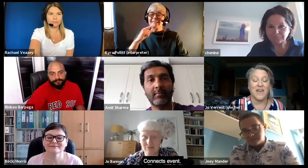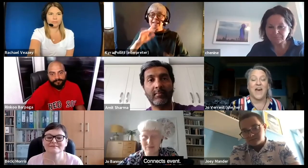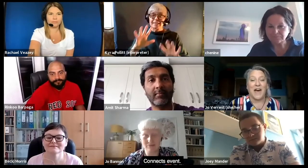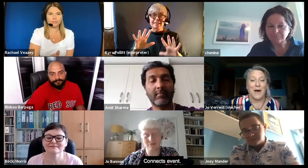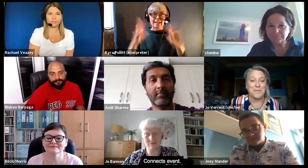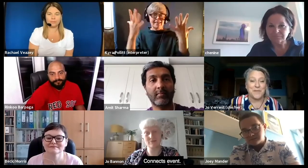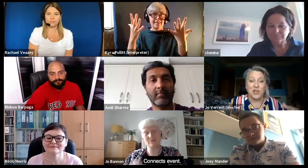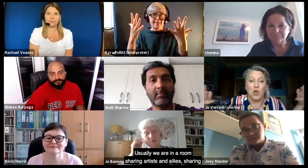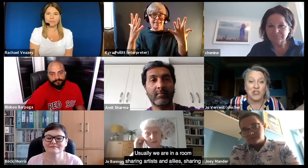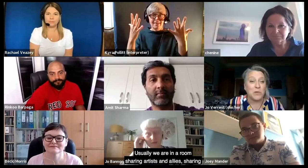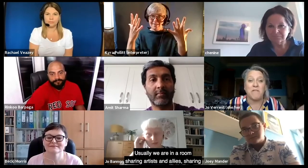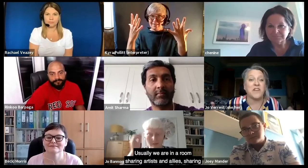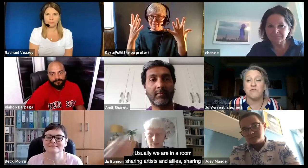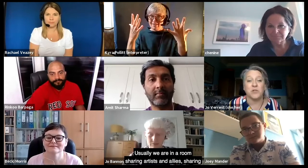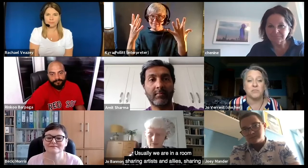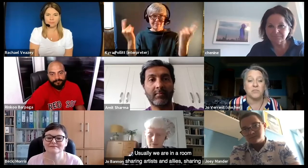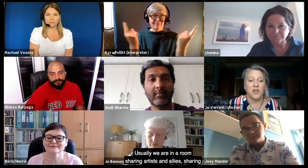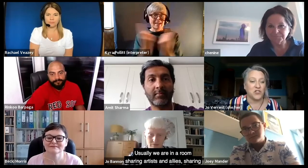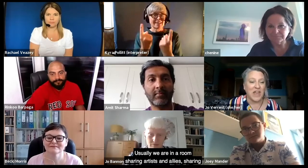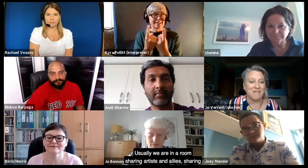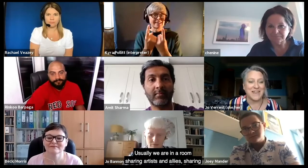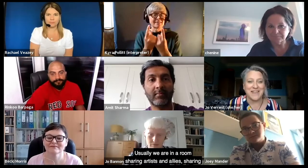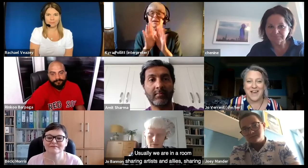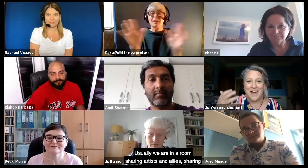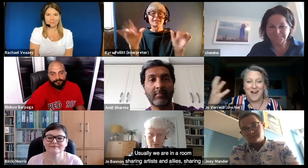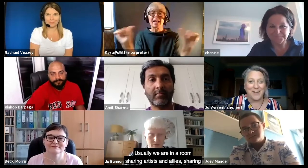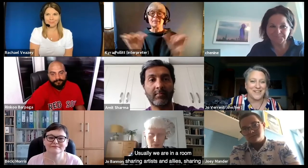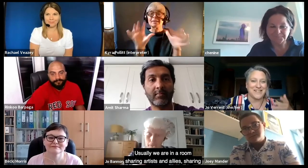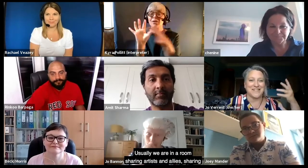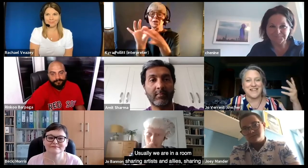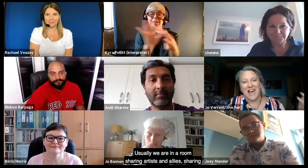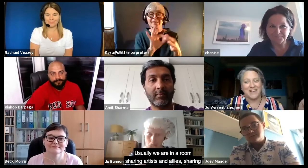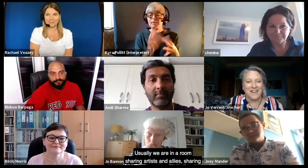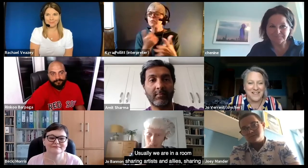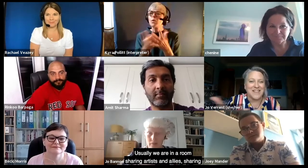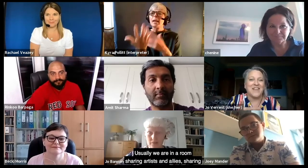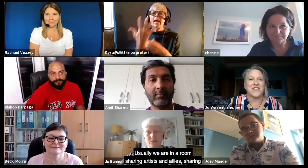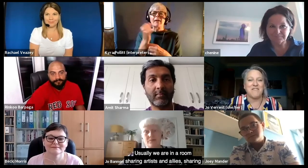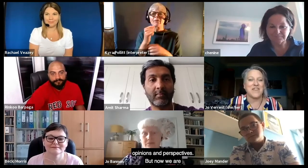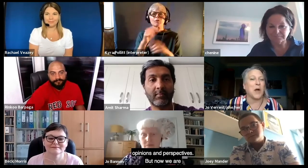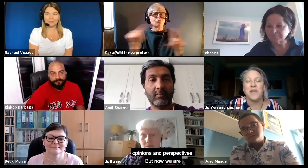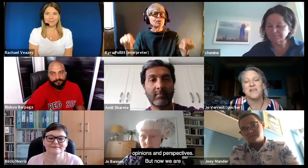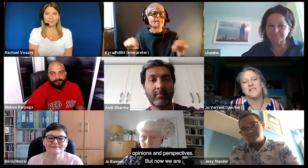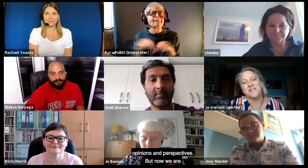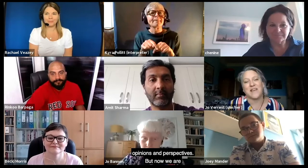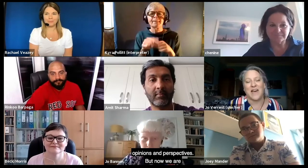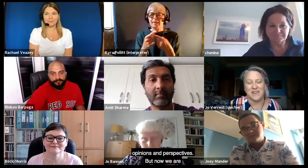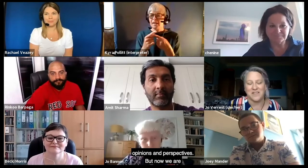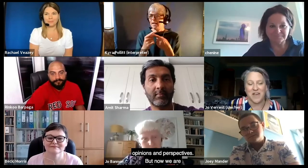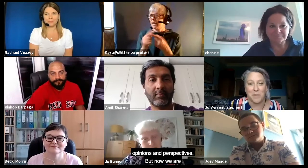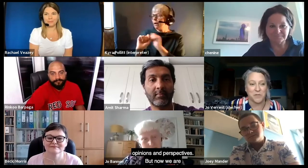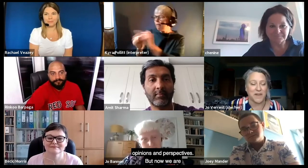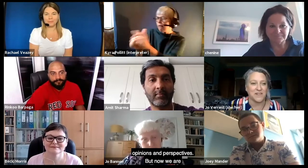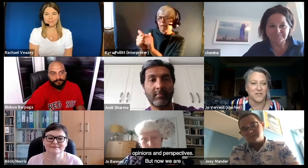event. Usually we're in a room sharing artists and allies, sharing opinions